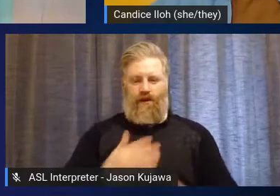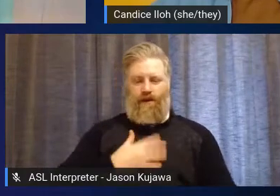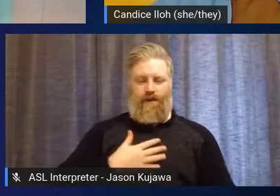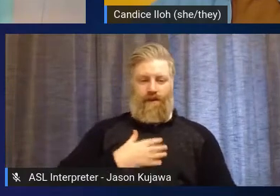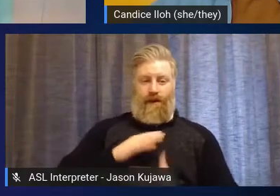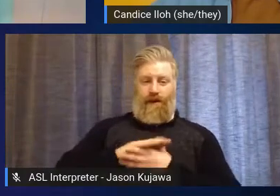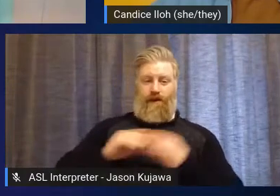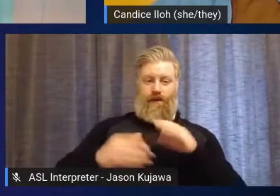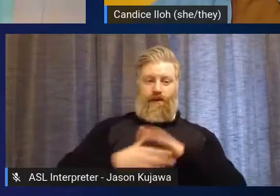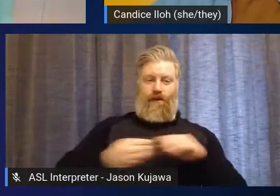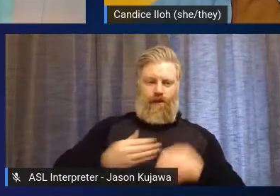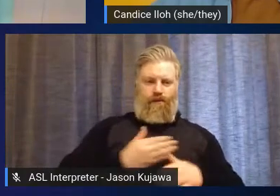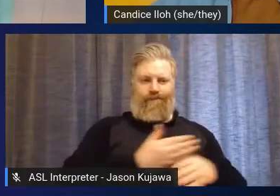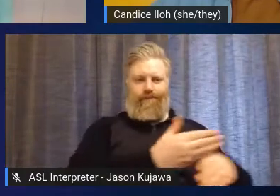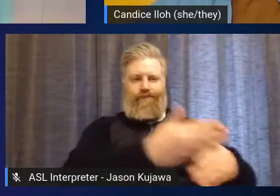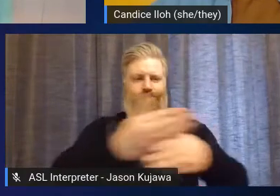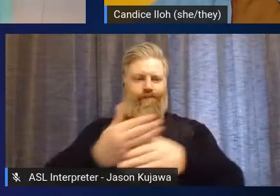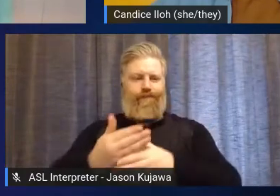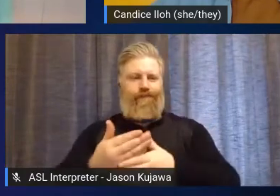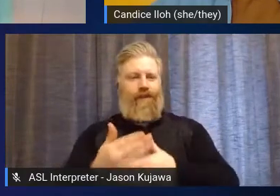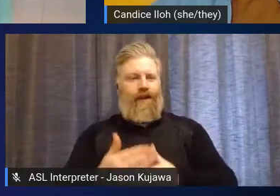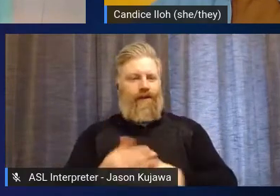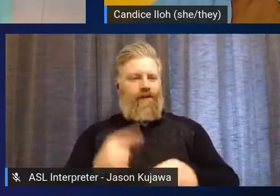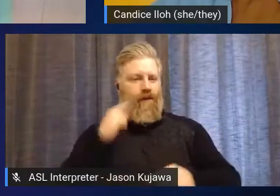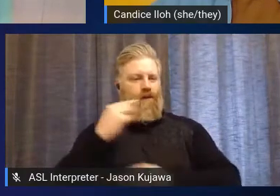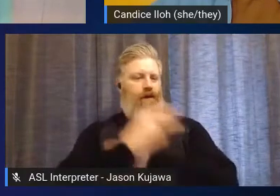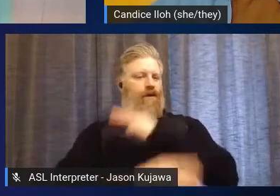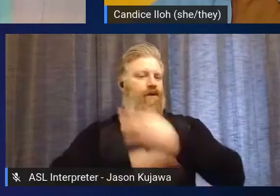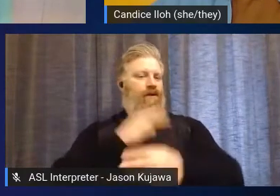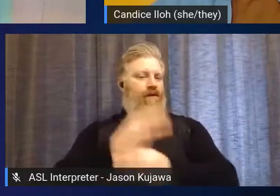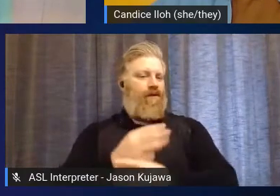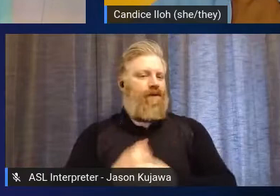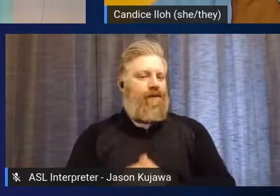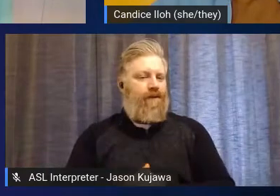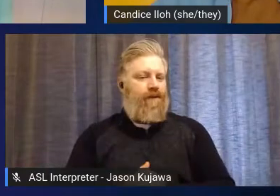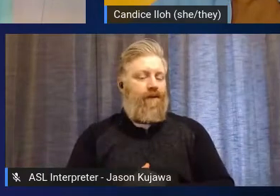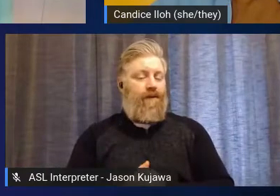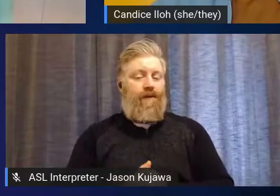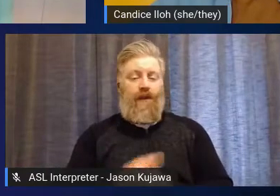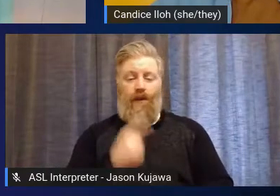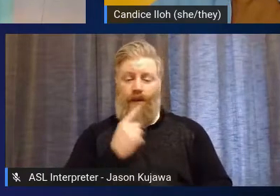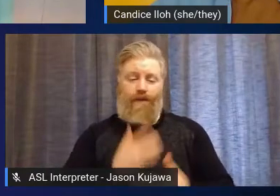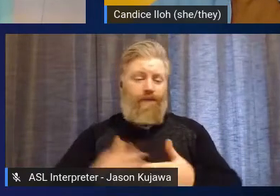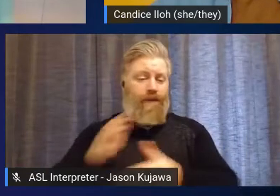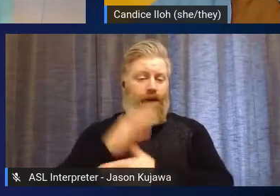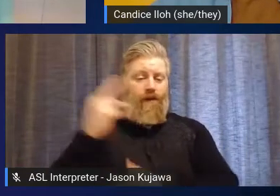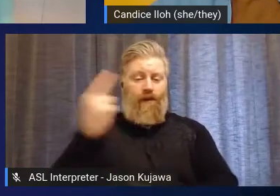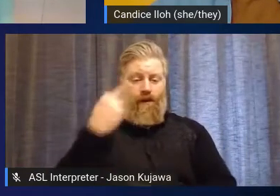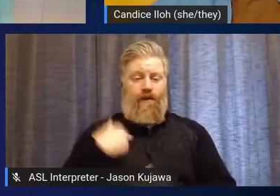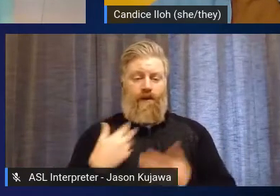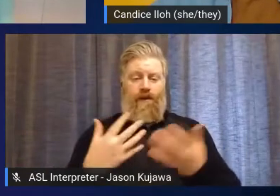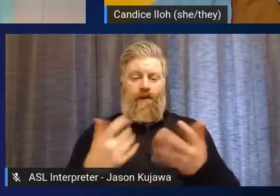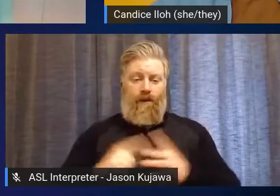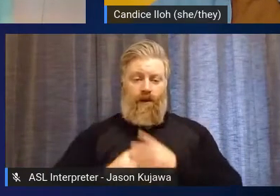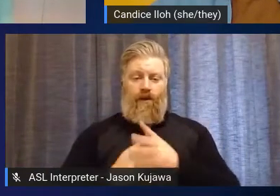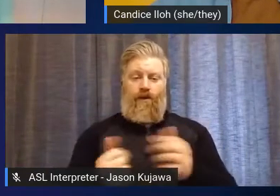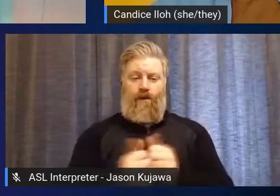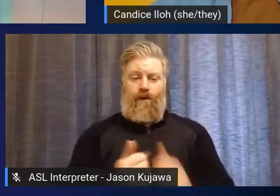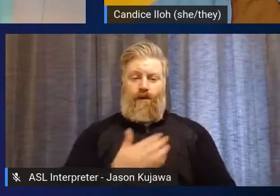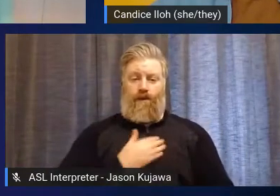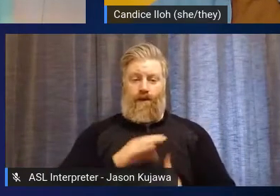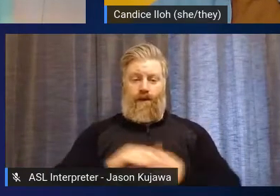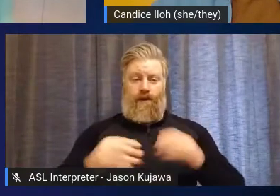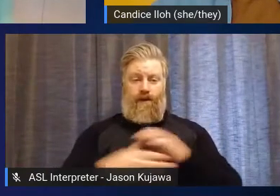to introduce myself to the rest of the world. And I always say the main reason I wanted to start with my story is I wanted to be a